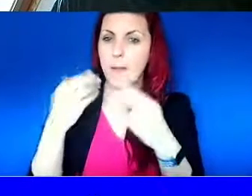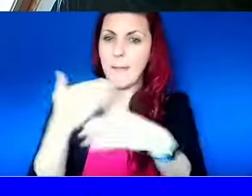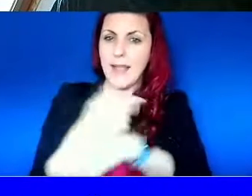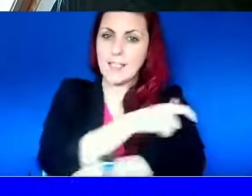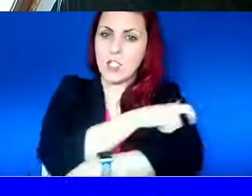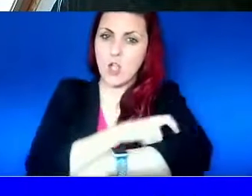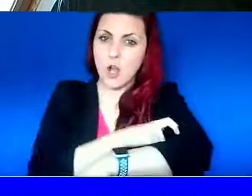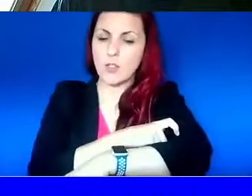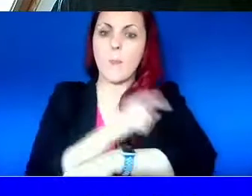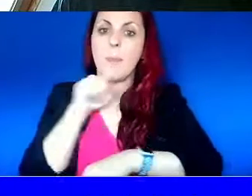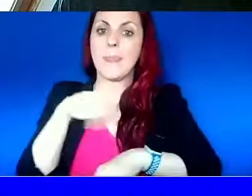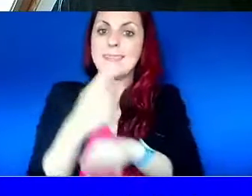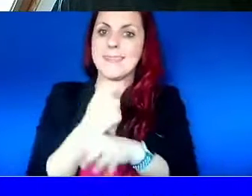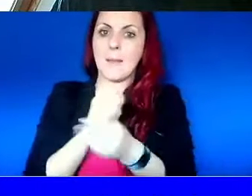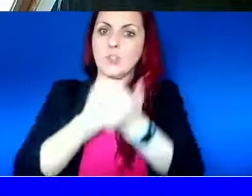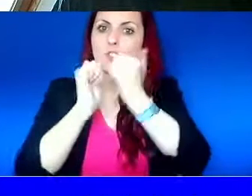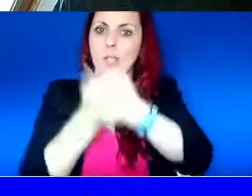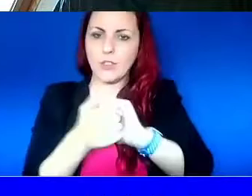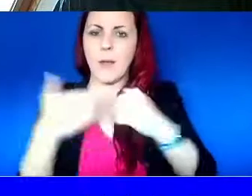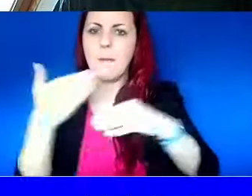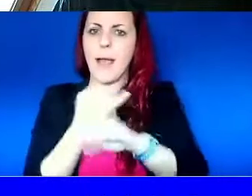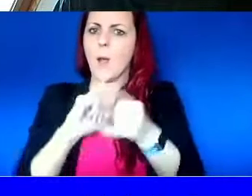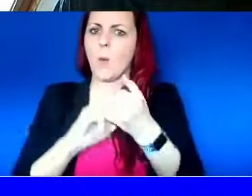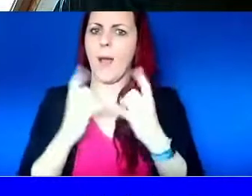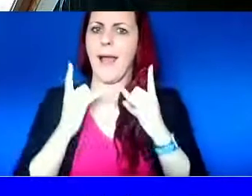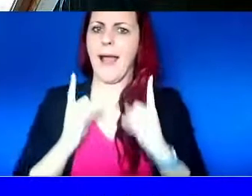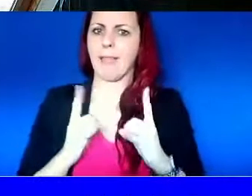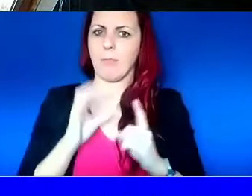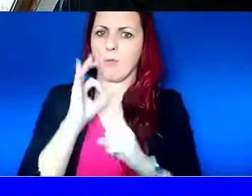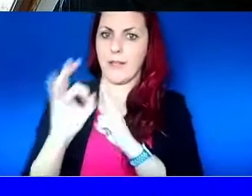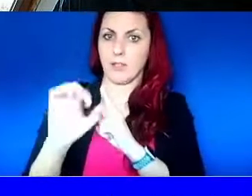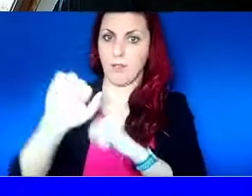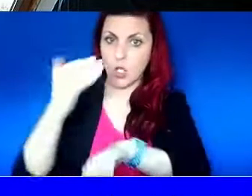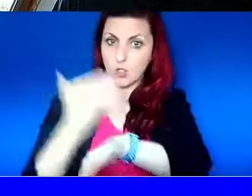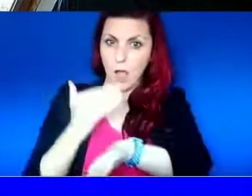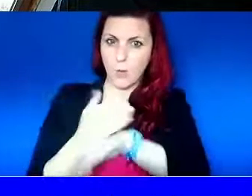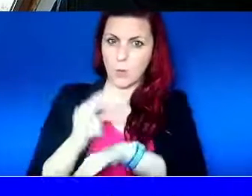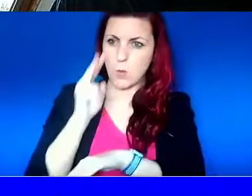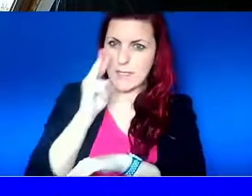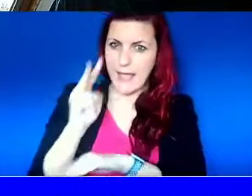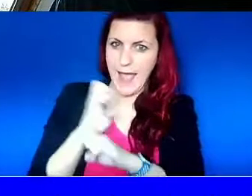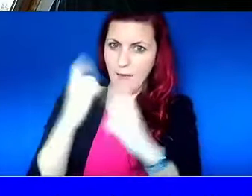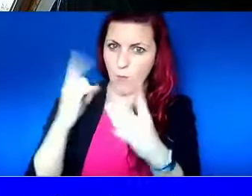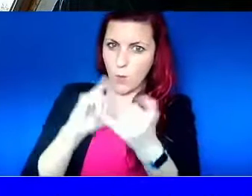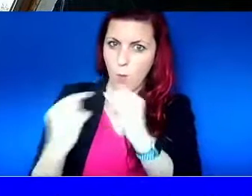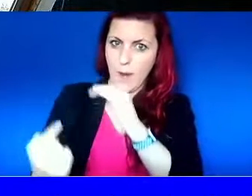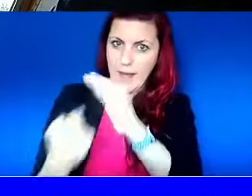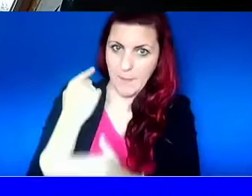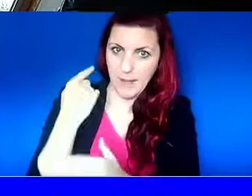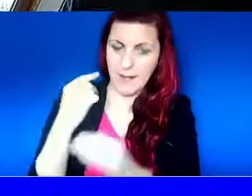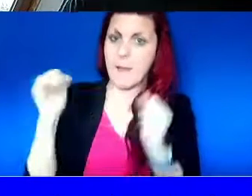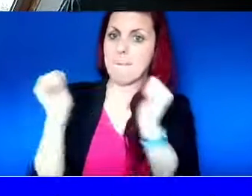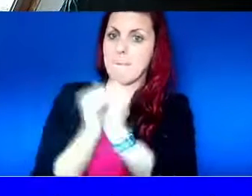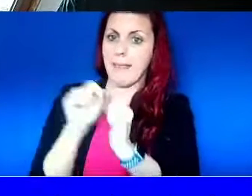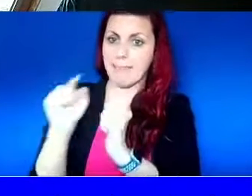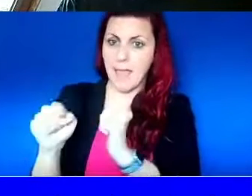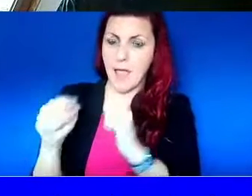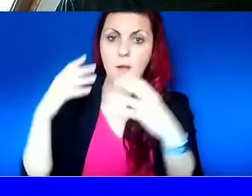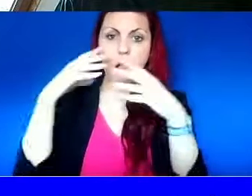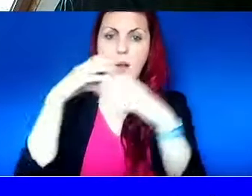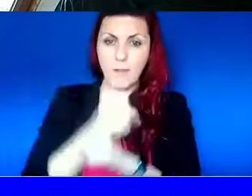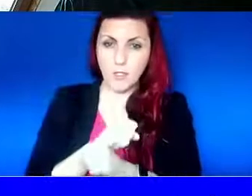by a health professional. And those health professionals met them confidentiality and took them through quite a